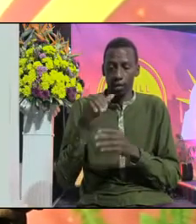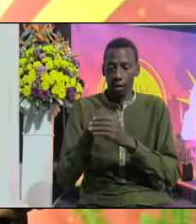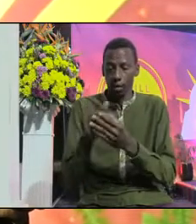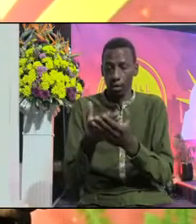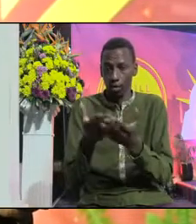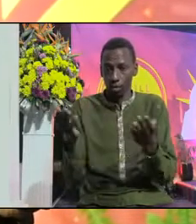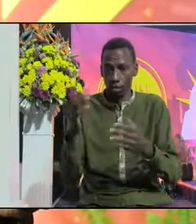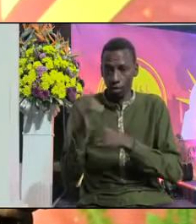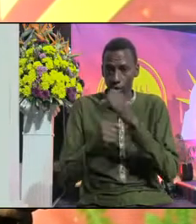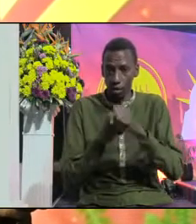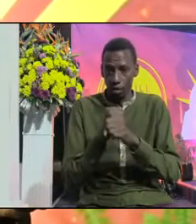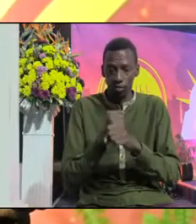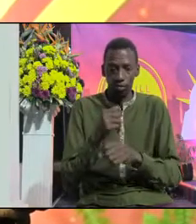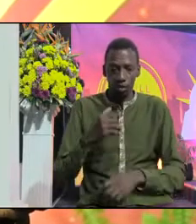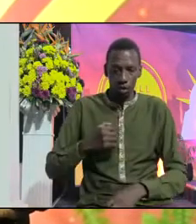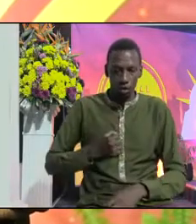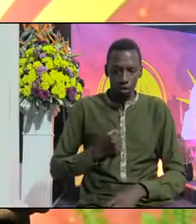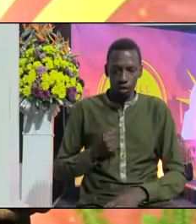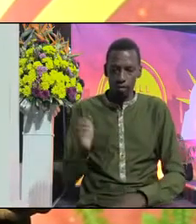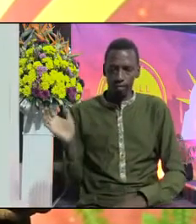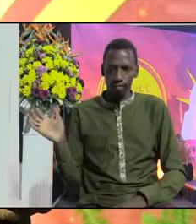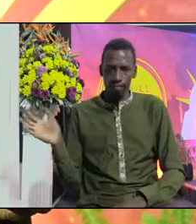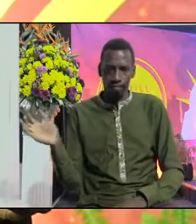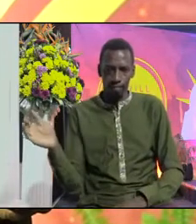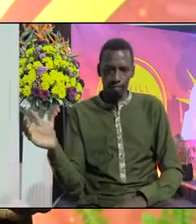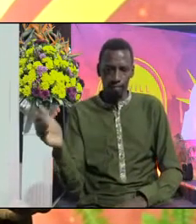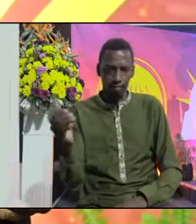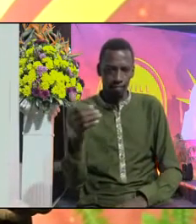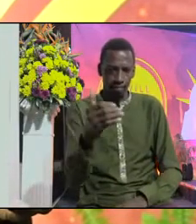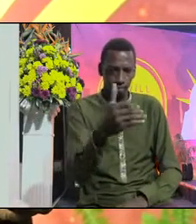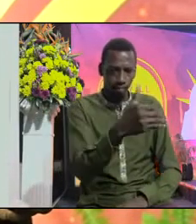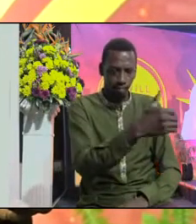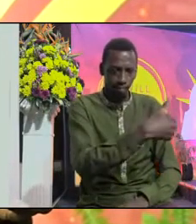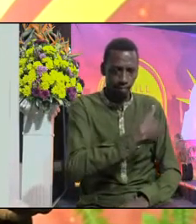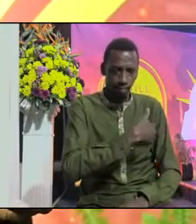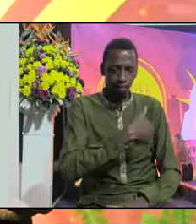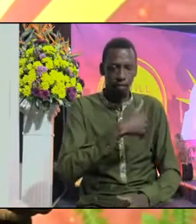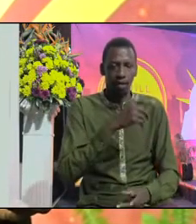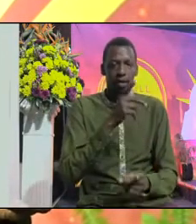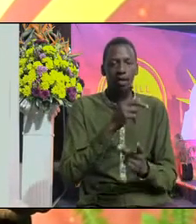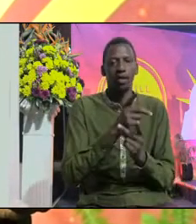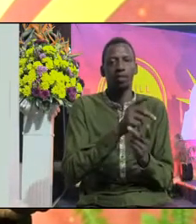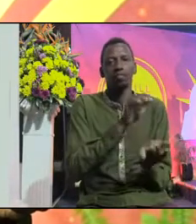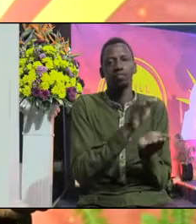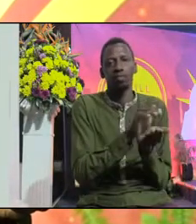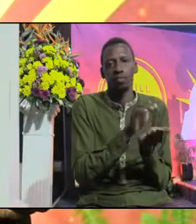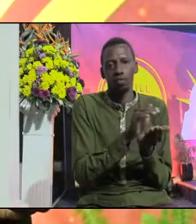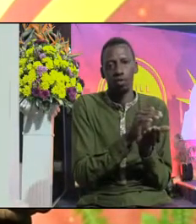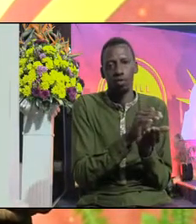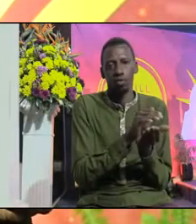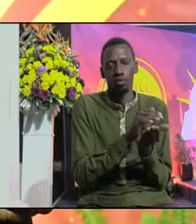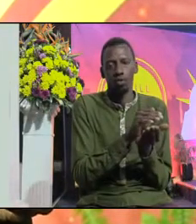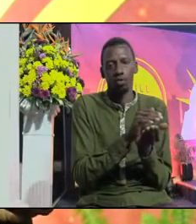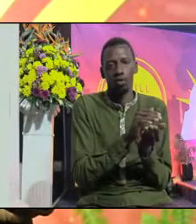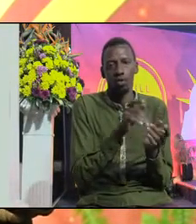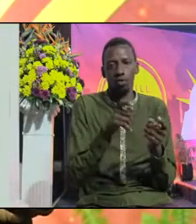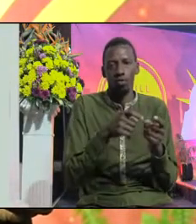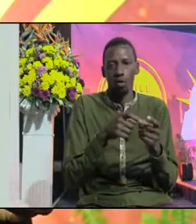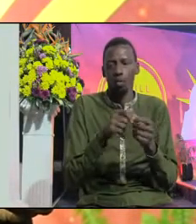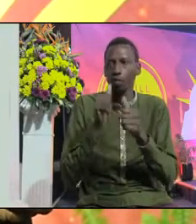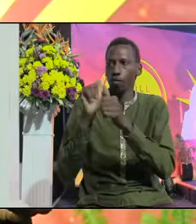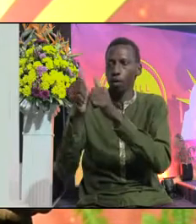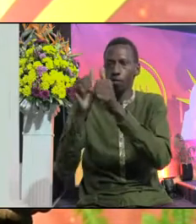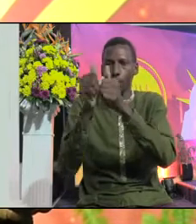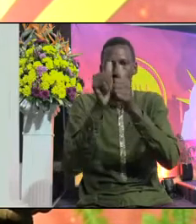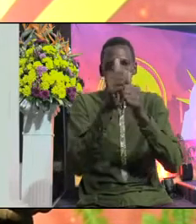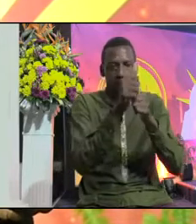gathered all the crops grown in Egypt and stored the grain from the surrounding